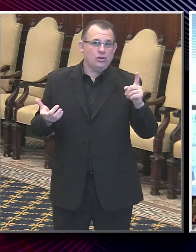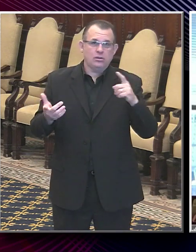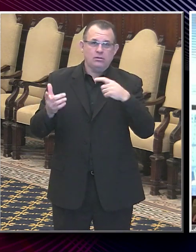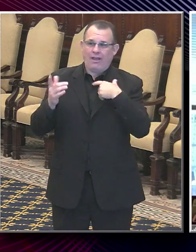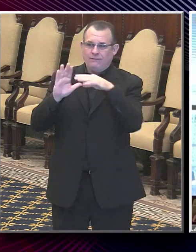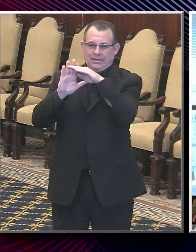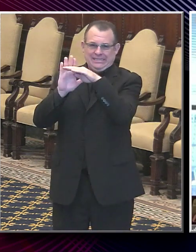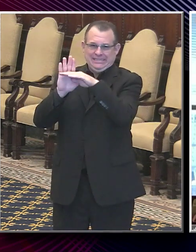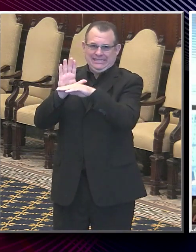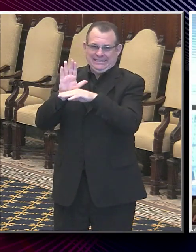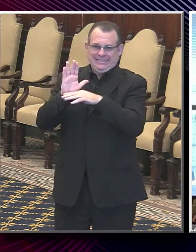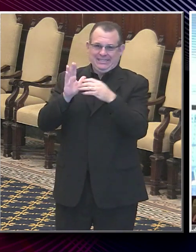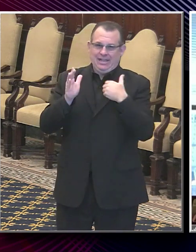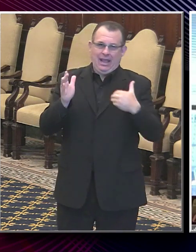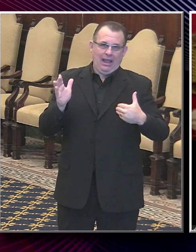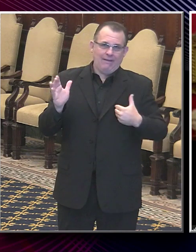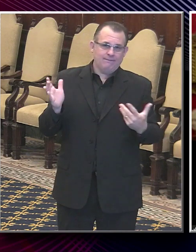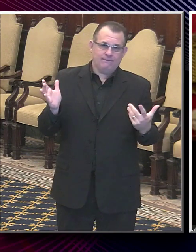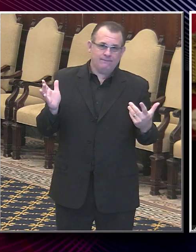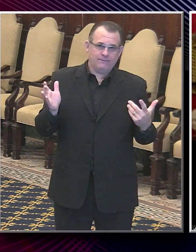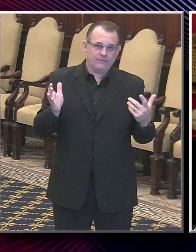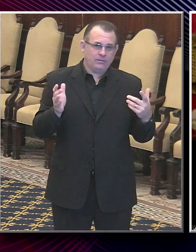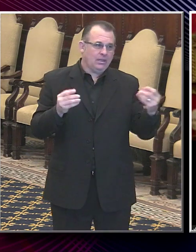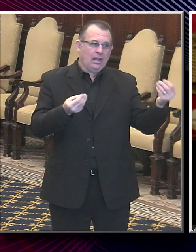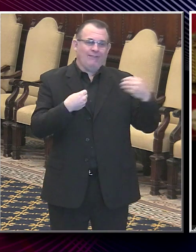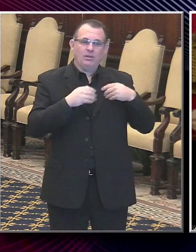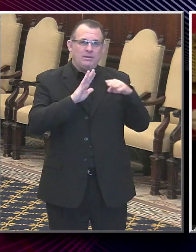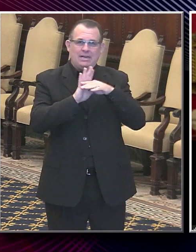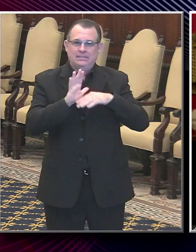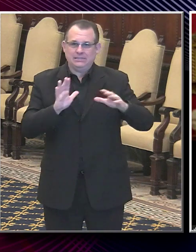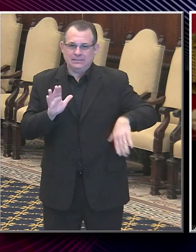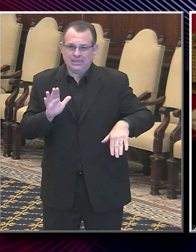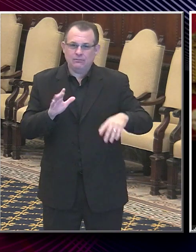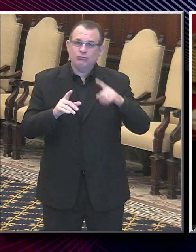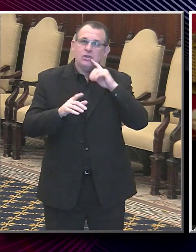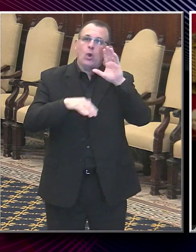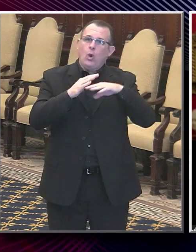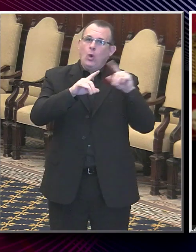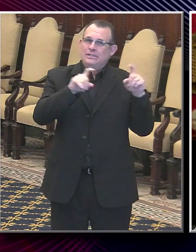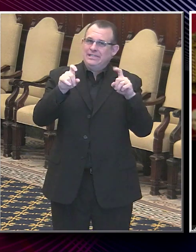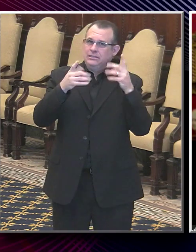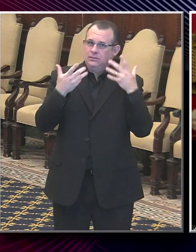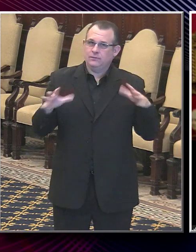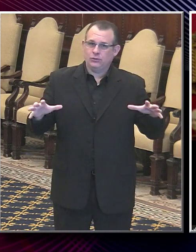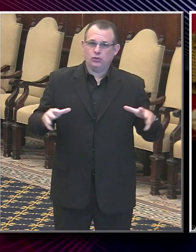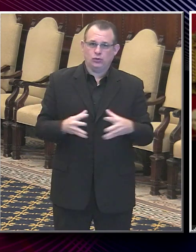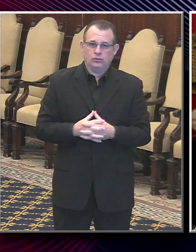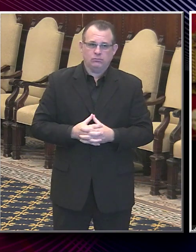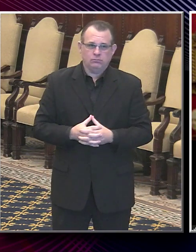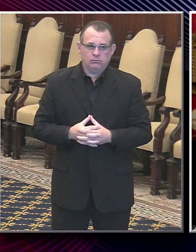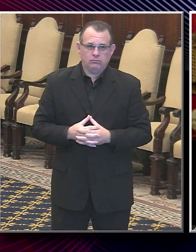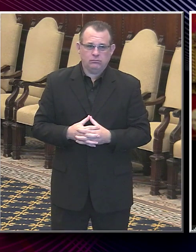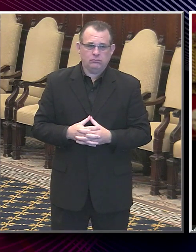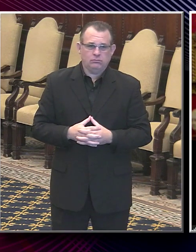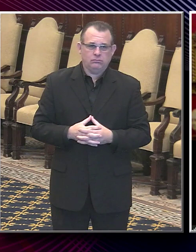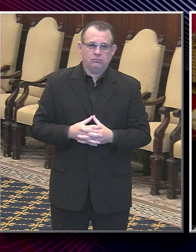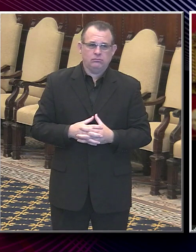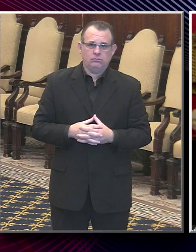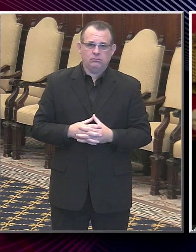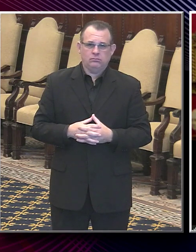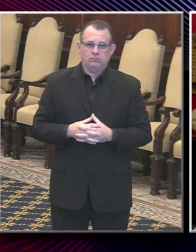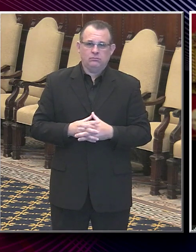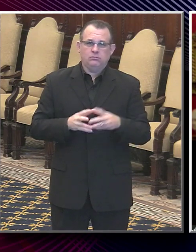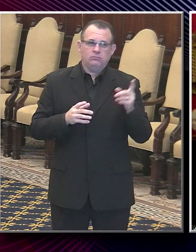provided. Tendría que darte la confirmación de los casos por número exacto más adelante, pero sabemos que de 20 a